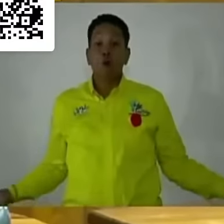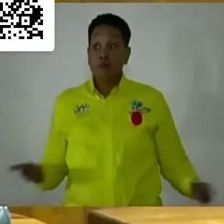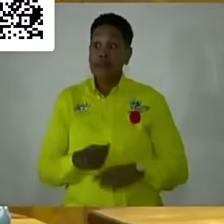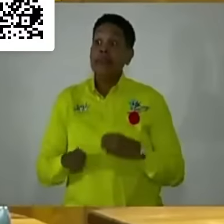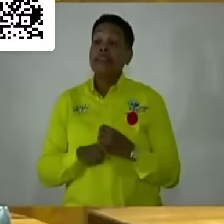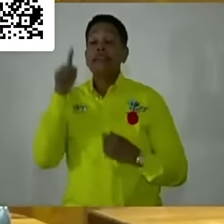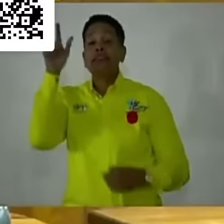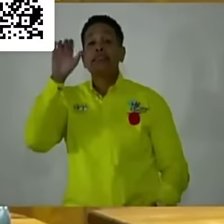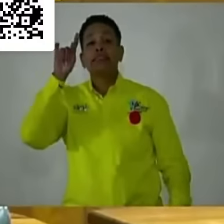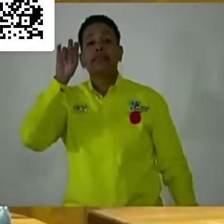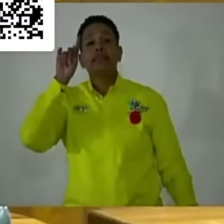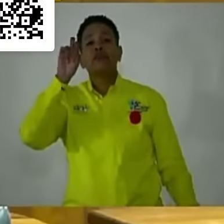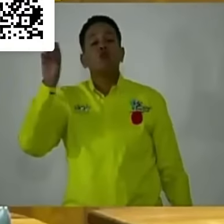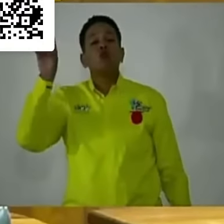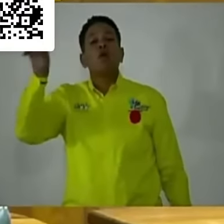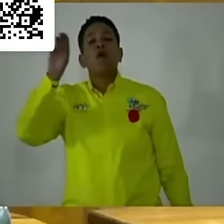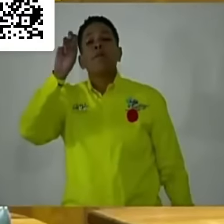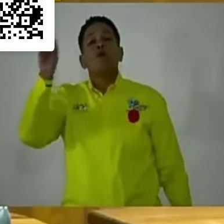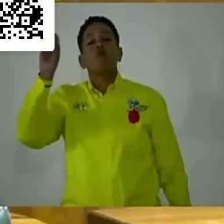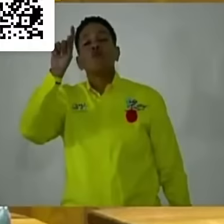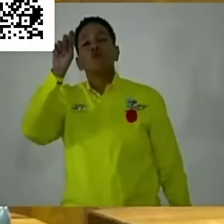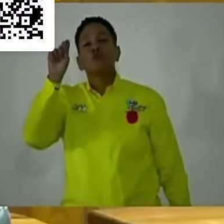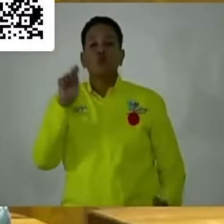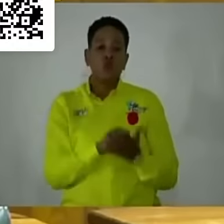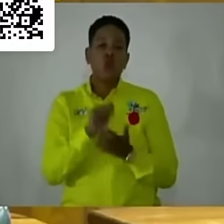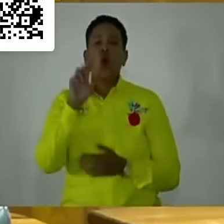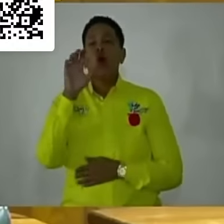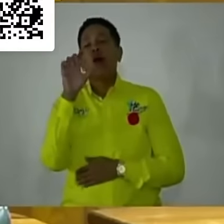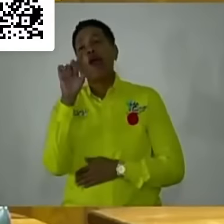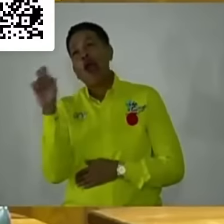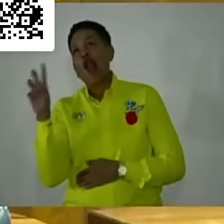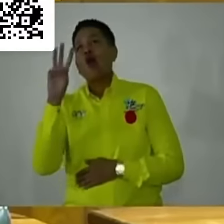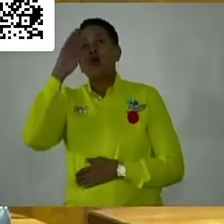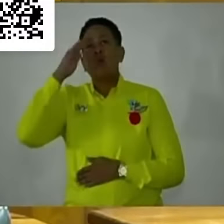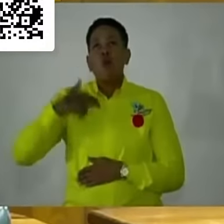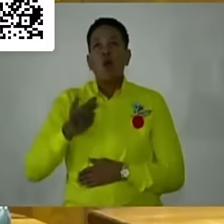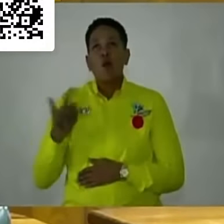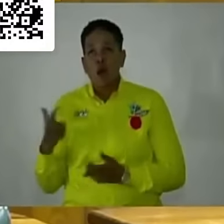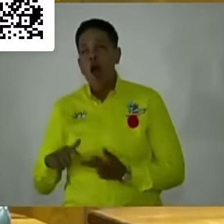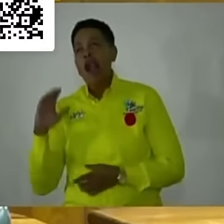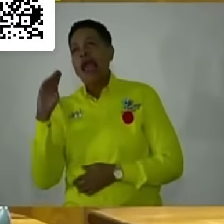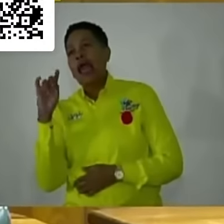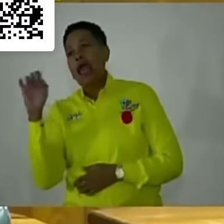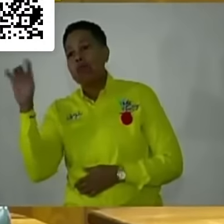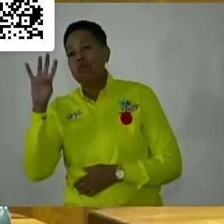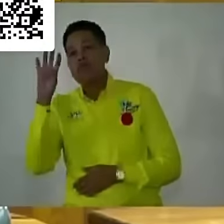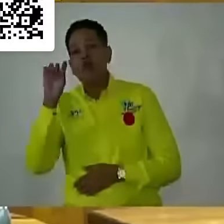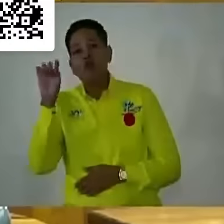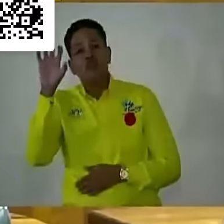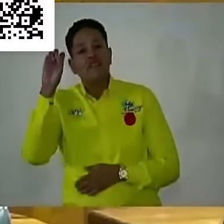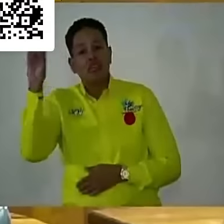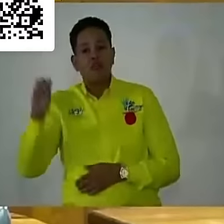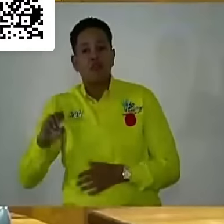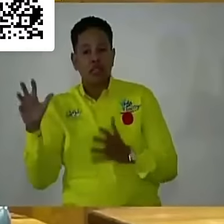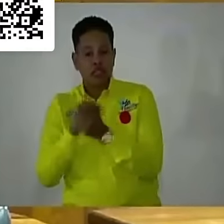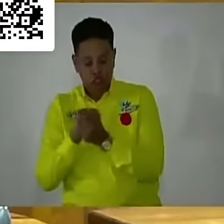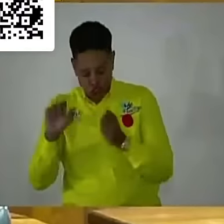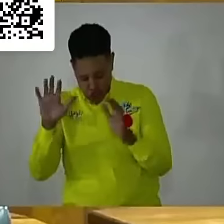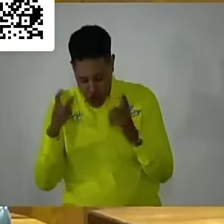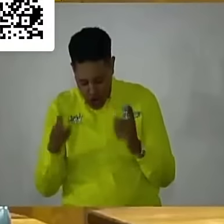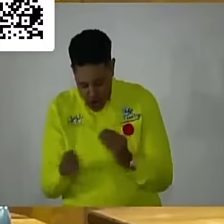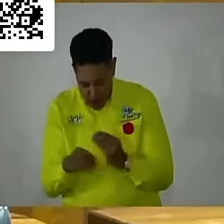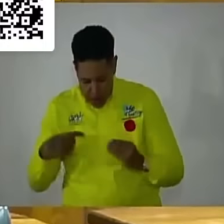at Catadupa, Maroontown, Garlands, Welcome Hall, Cambridge, those are perhaps 40 to 50% destroyed. I